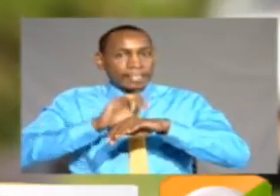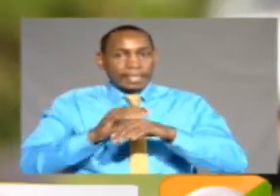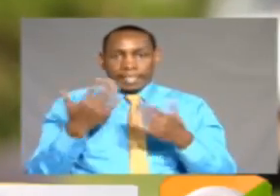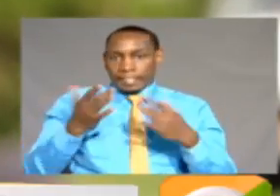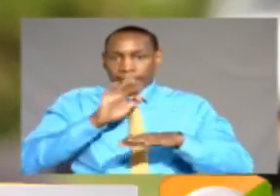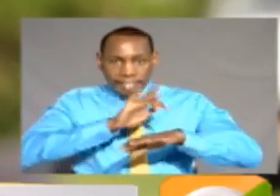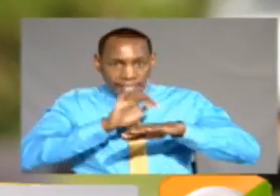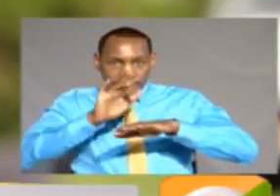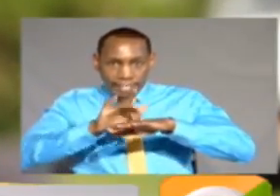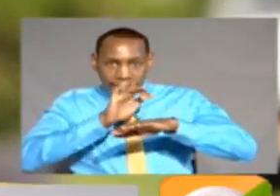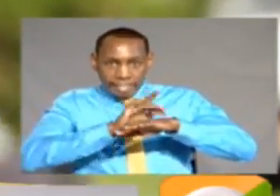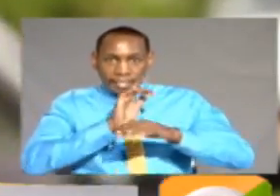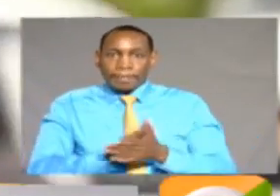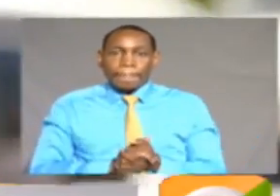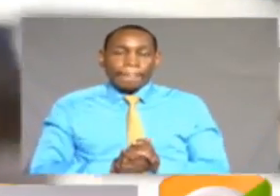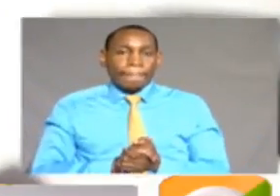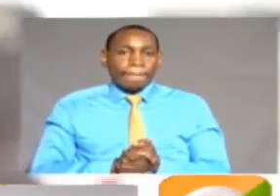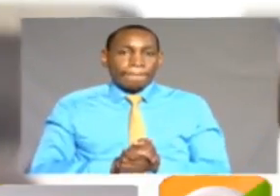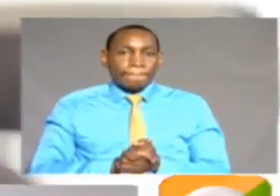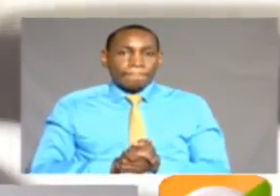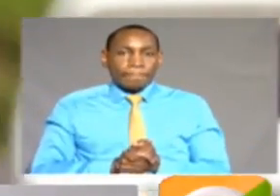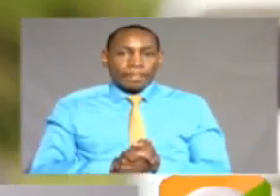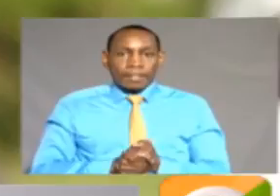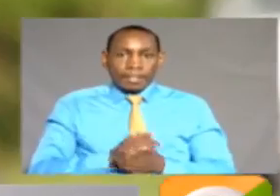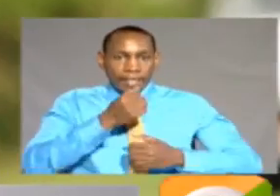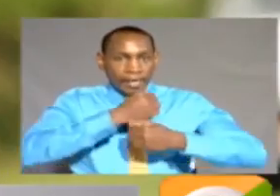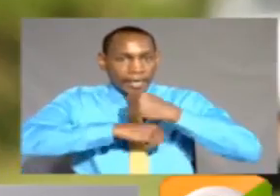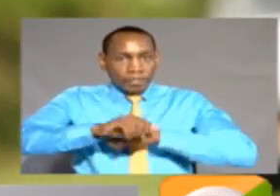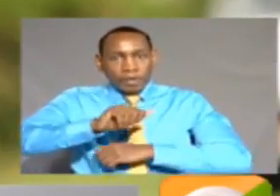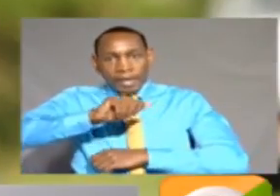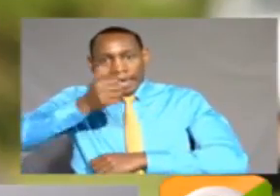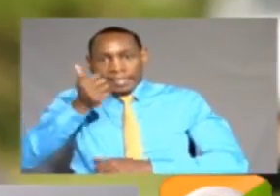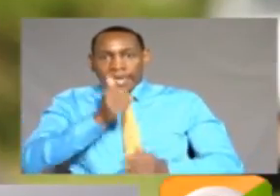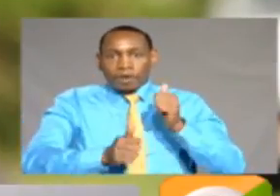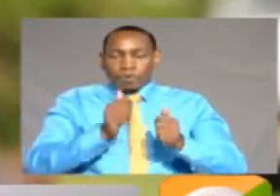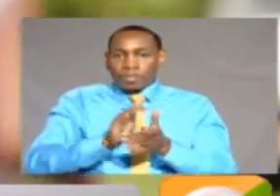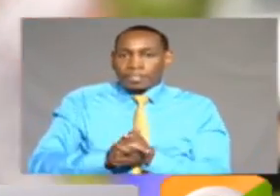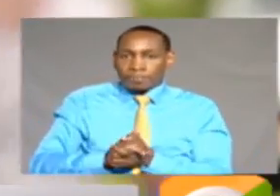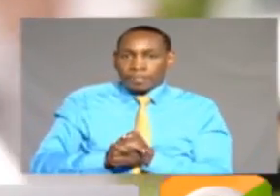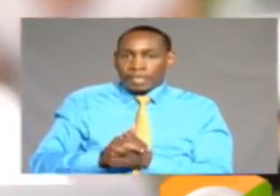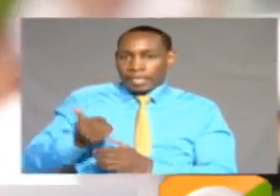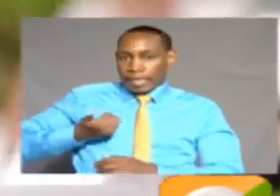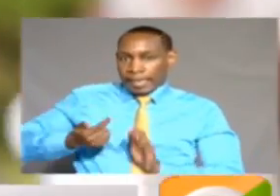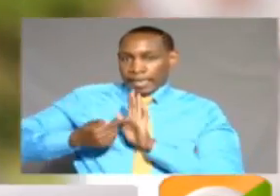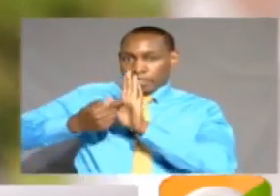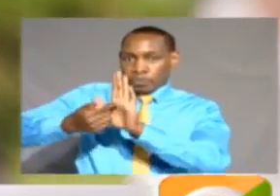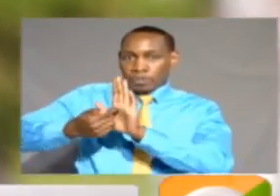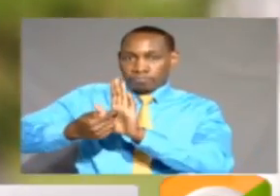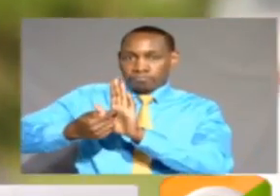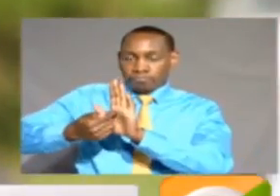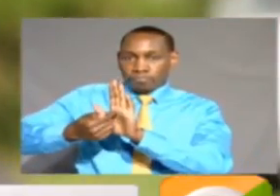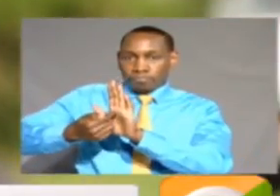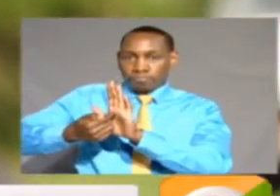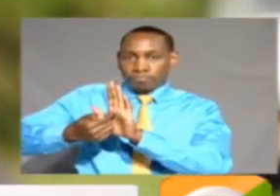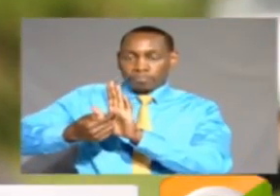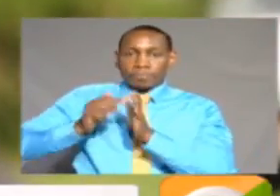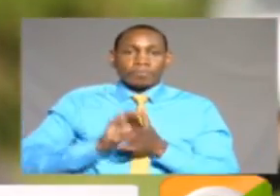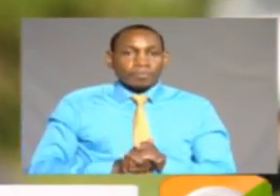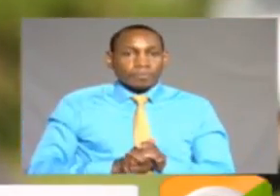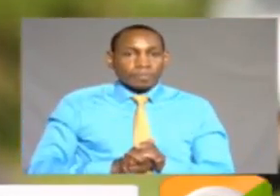mikono. Na akafanya nini ingine? Akafanya hivi. Hivi.